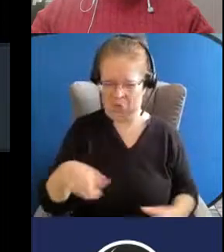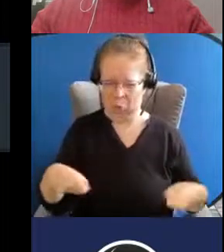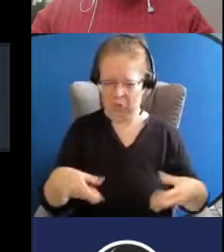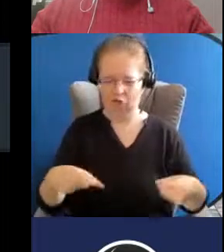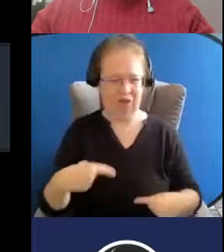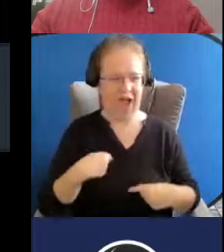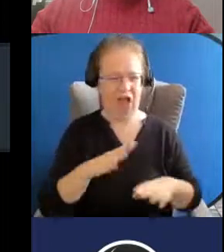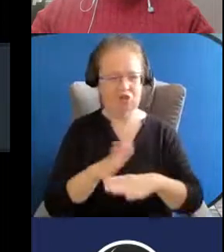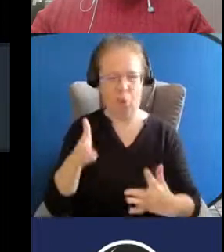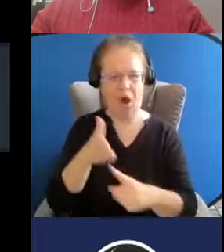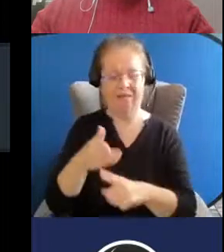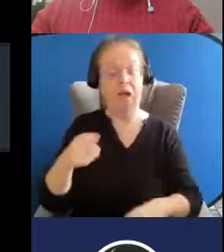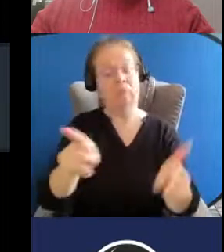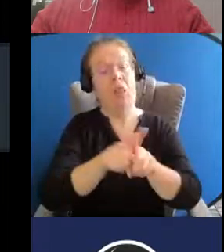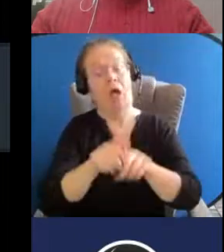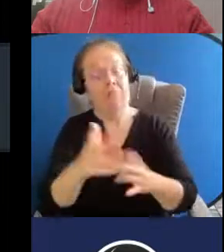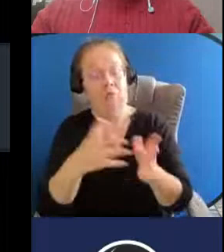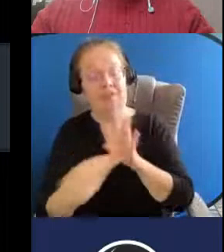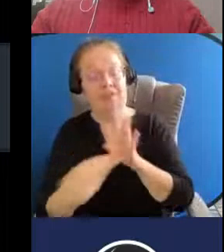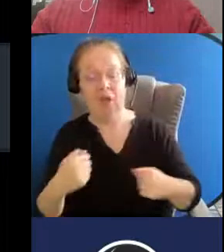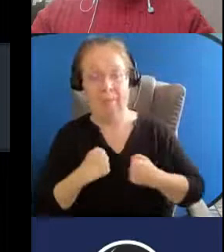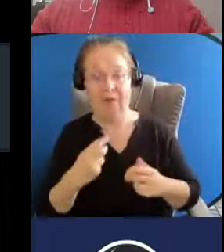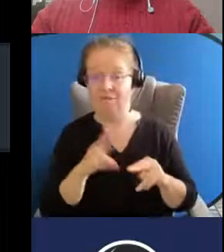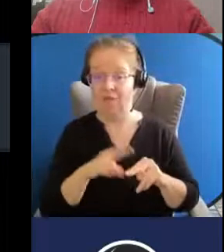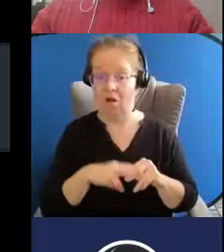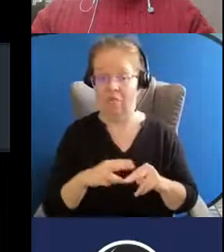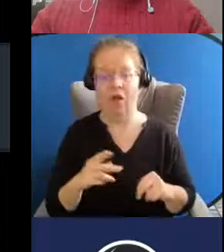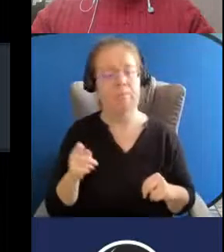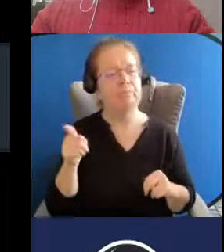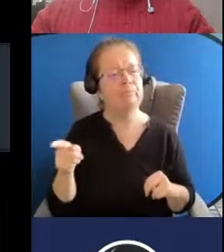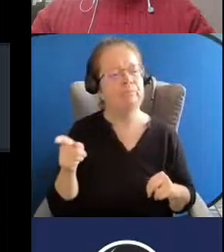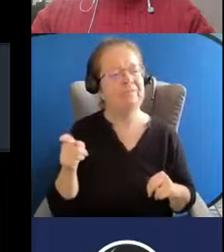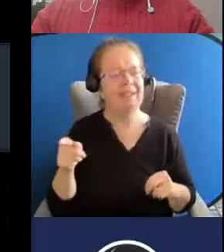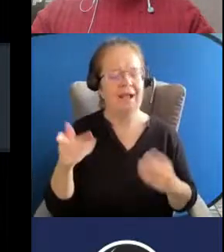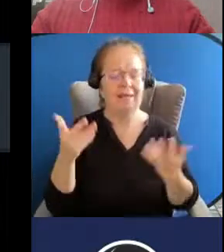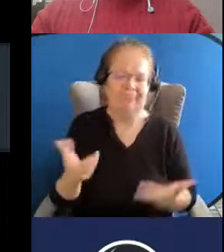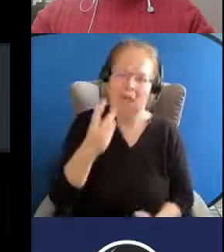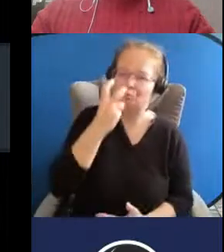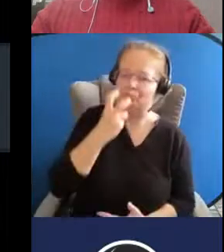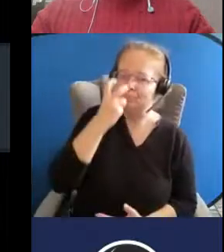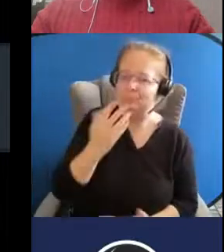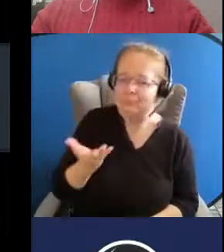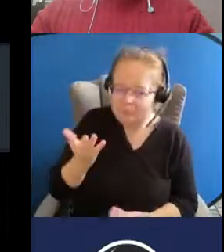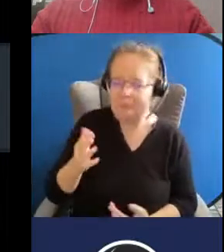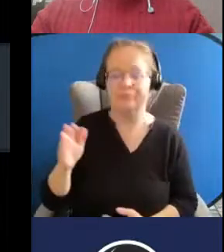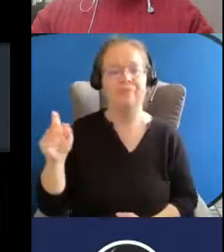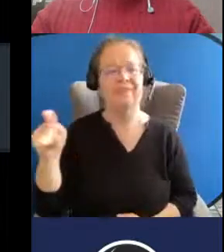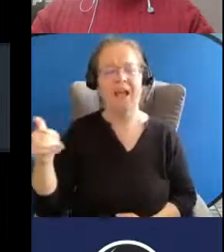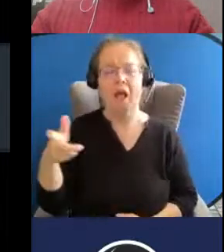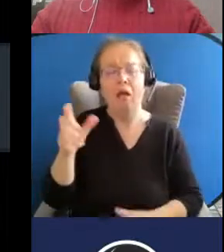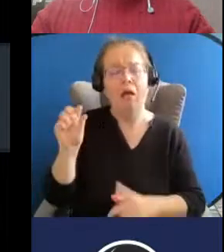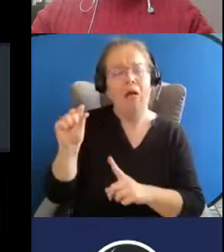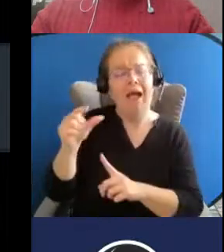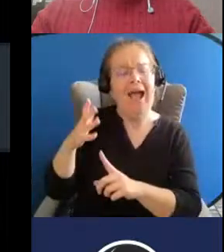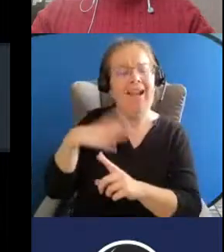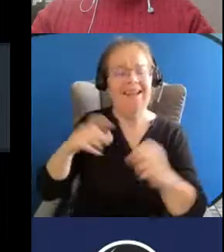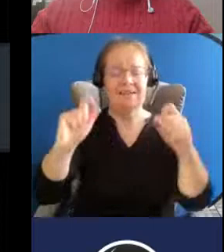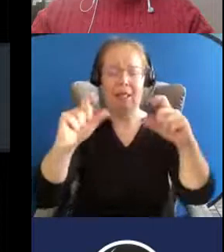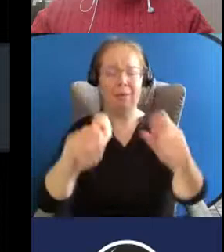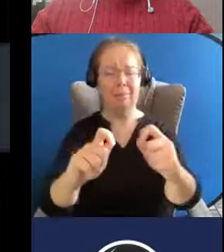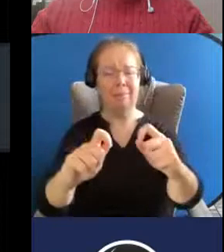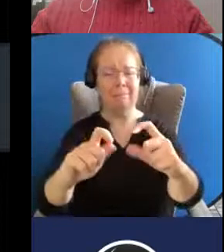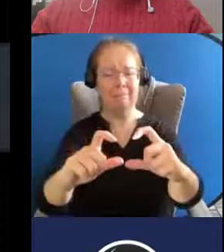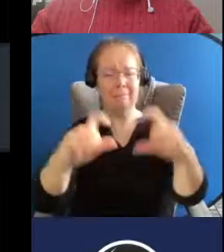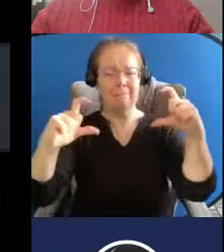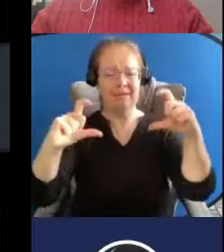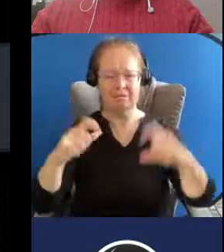example, my father is, in his golden years, and sometimes he needs a little magnification, but